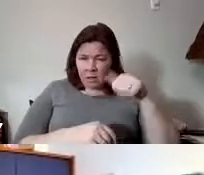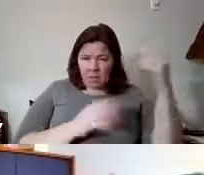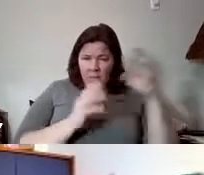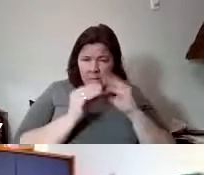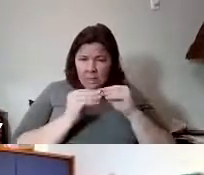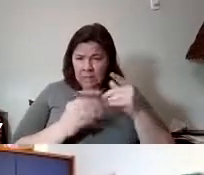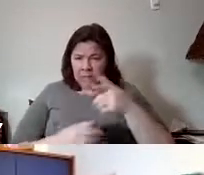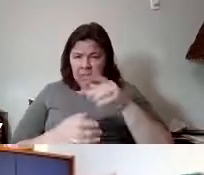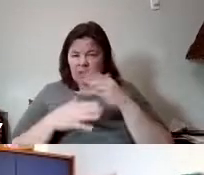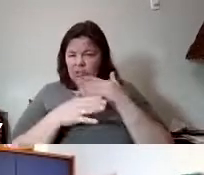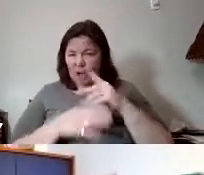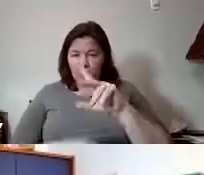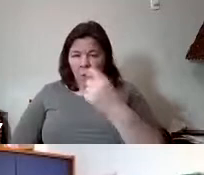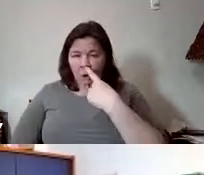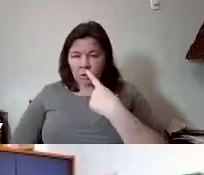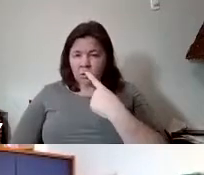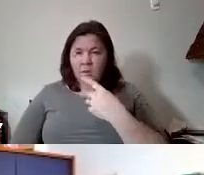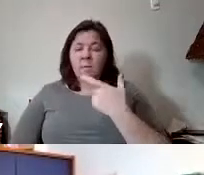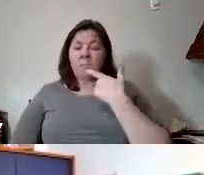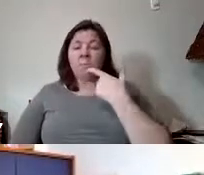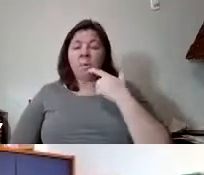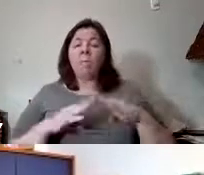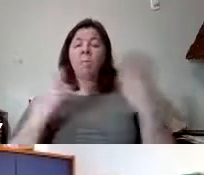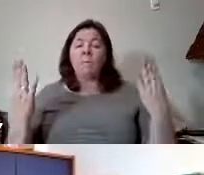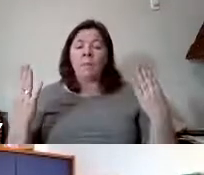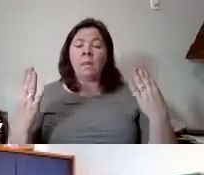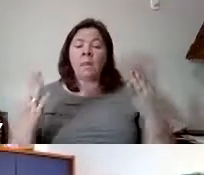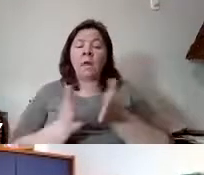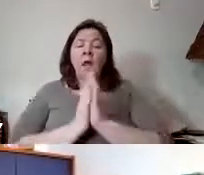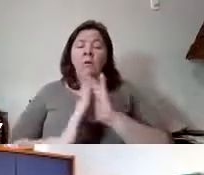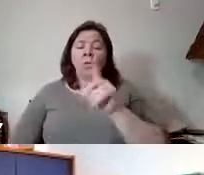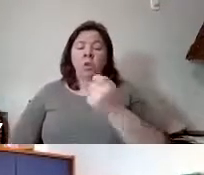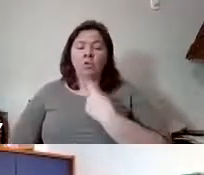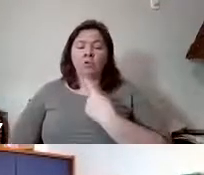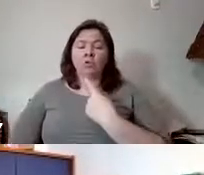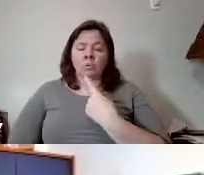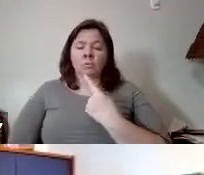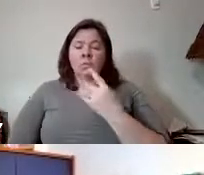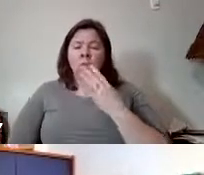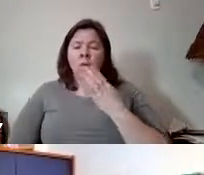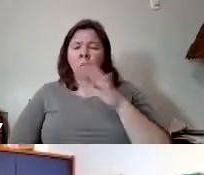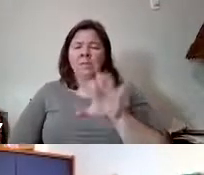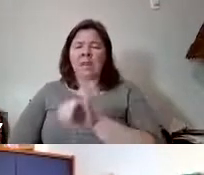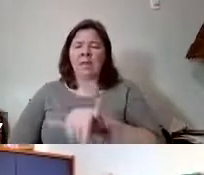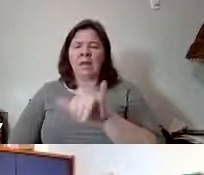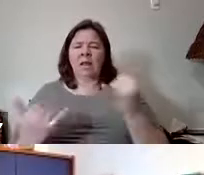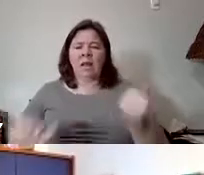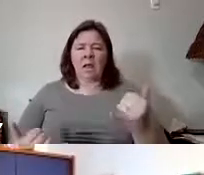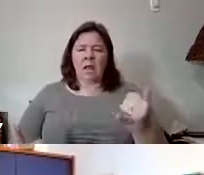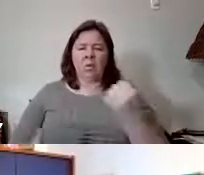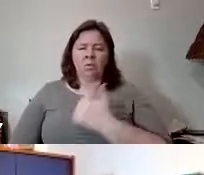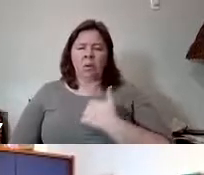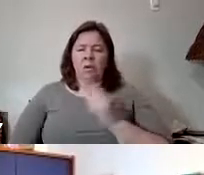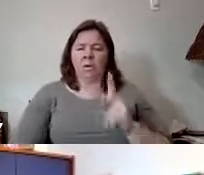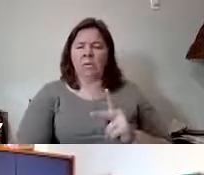maybe unmute yourself and ask your question. Yeah, we'll take that now. Sorry, I'm not sure if one of us put